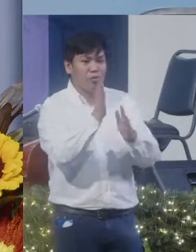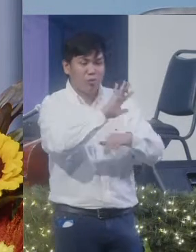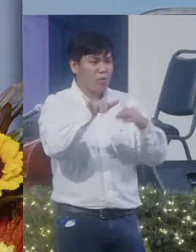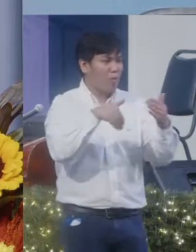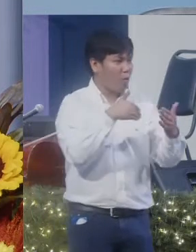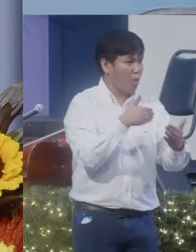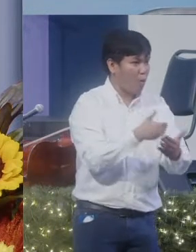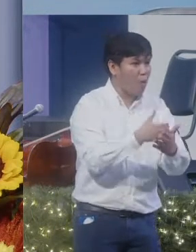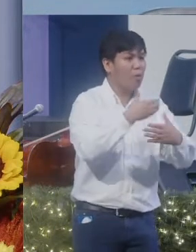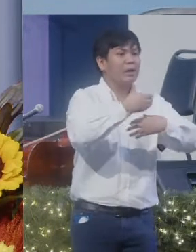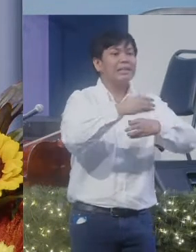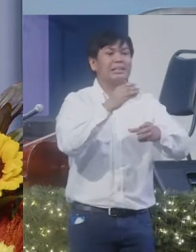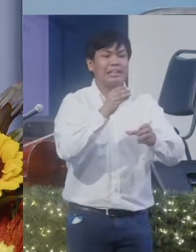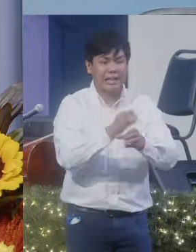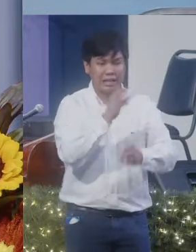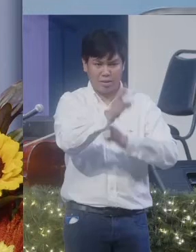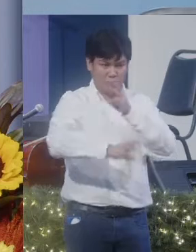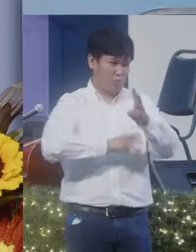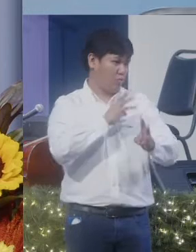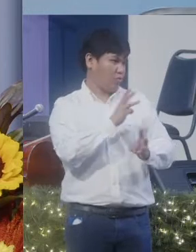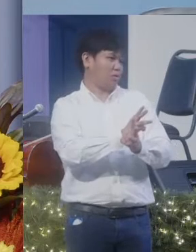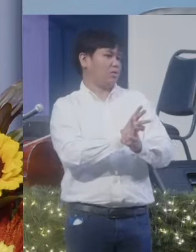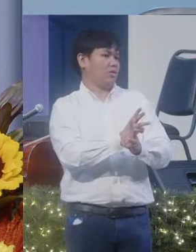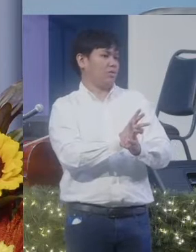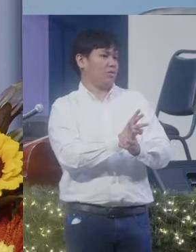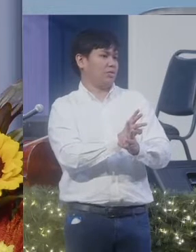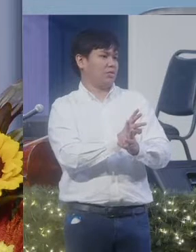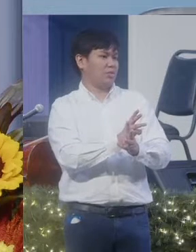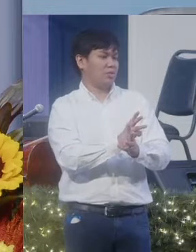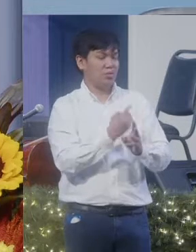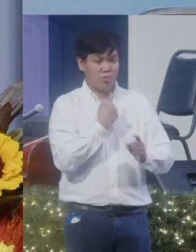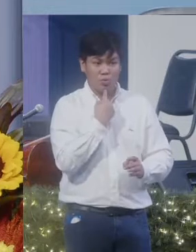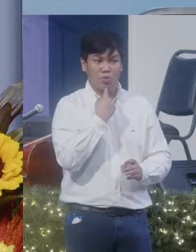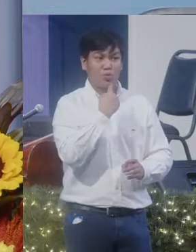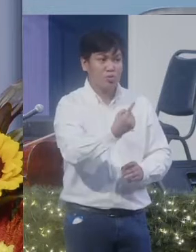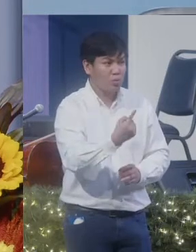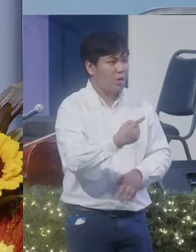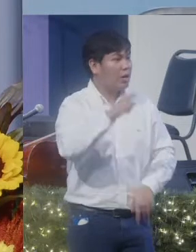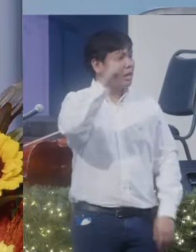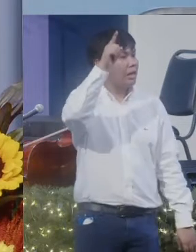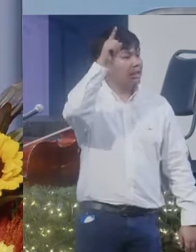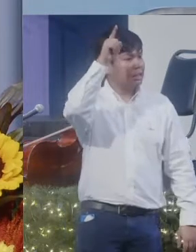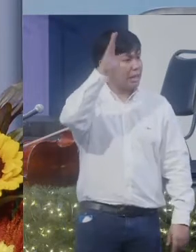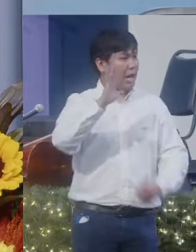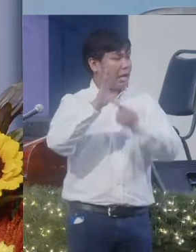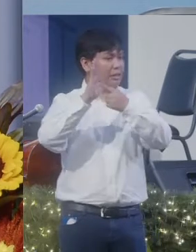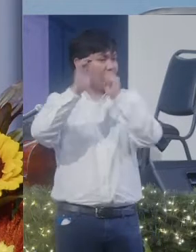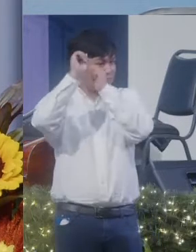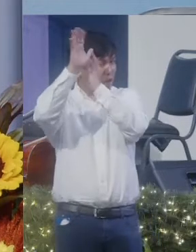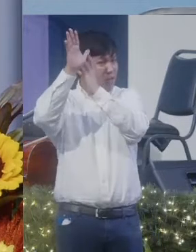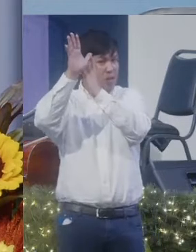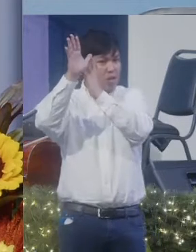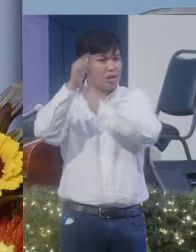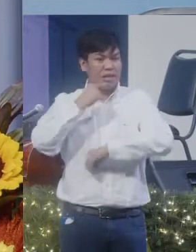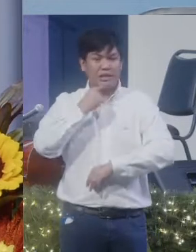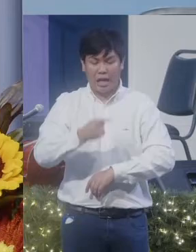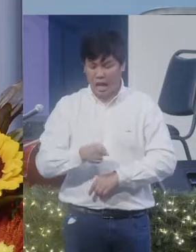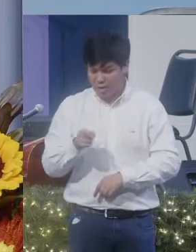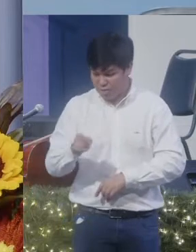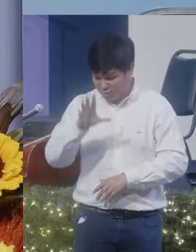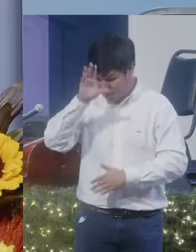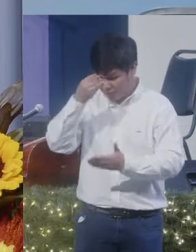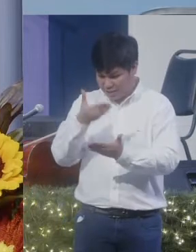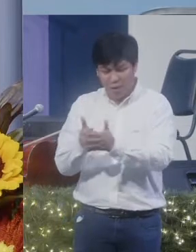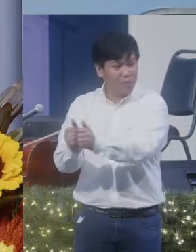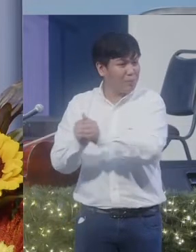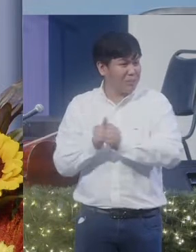also He created the world. Let's tignan niyo yung verse 3. He is the radiance of the glory of God, the exact